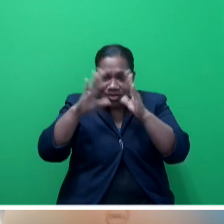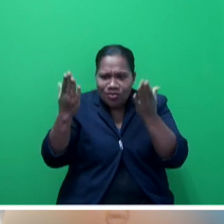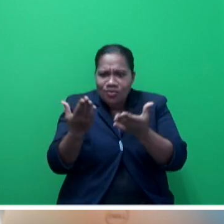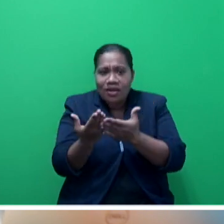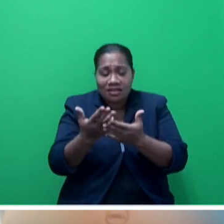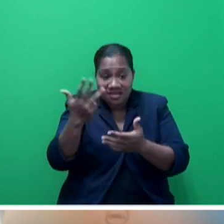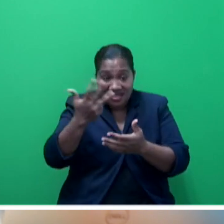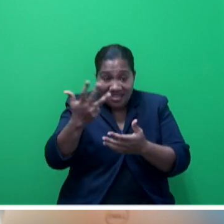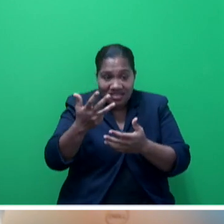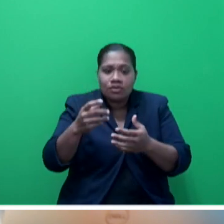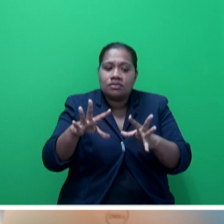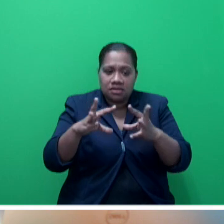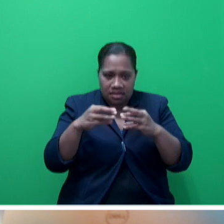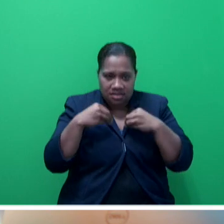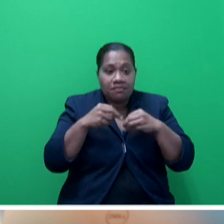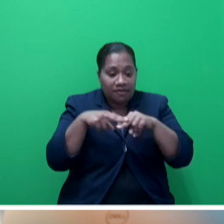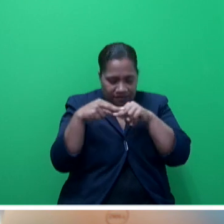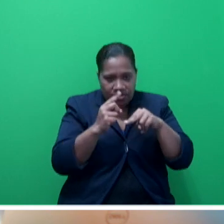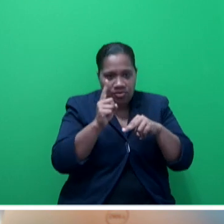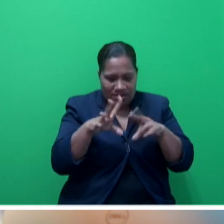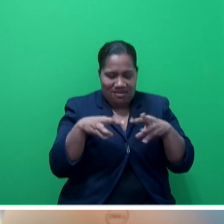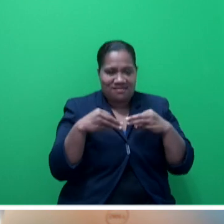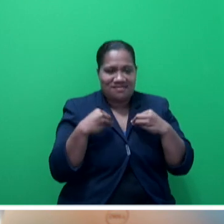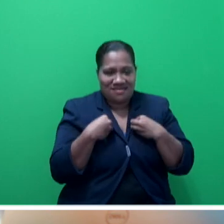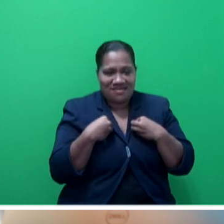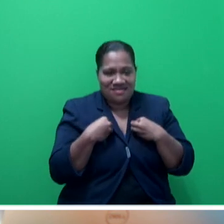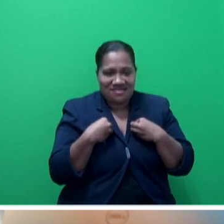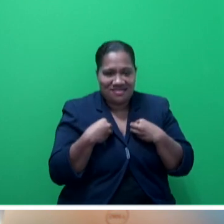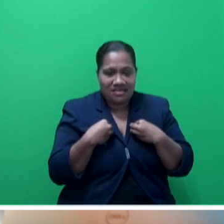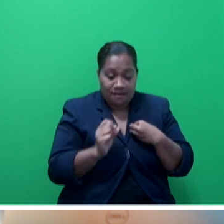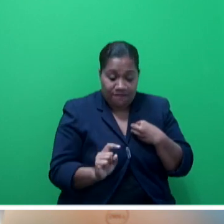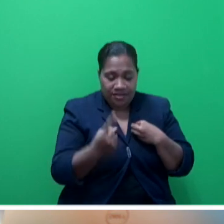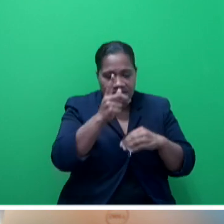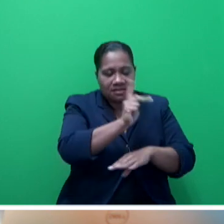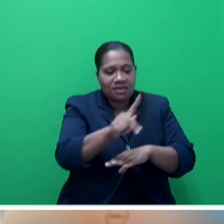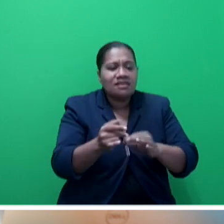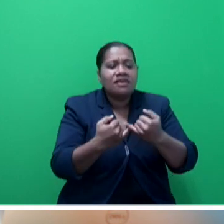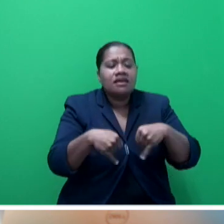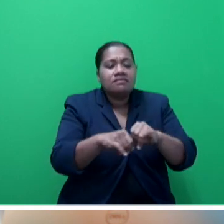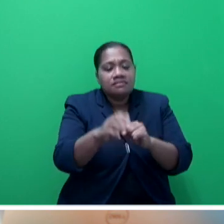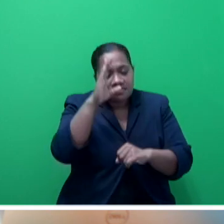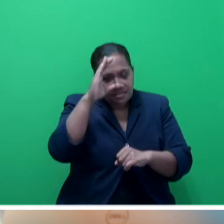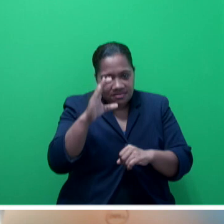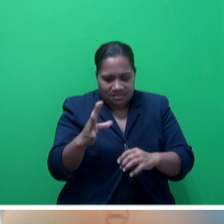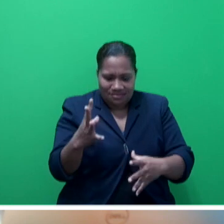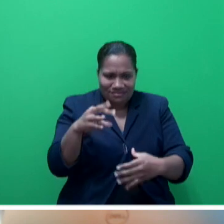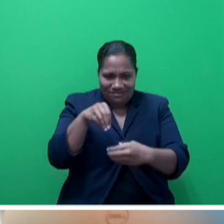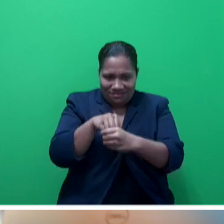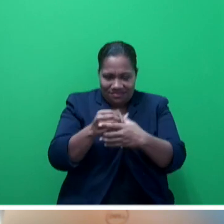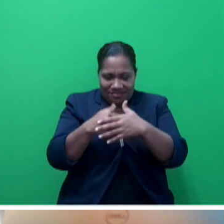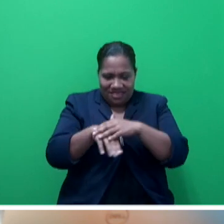under the Carbon Fund portfolio. And this is the first and only Pacific island country to enter into the carbon trade under this